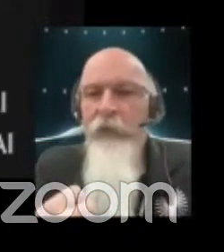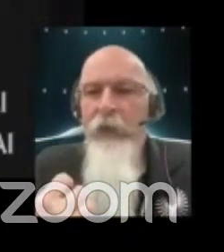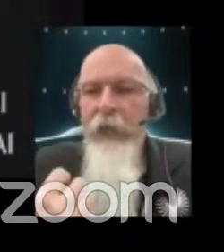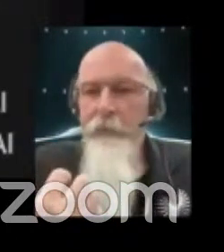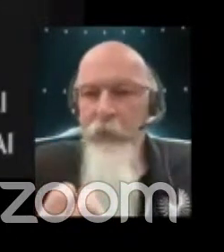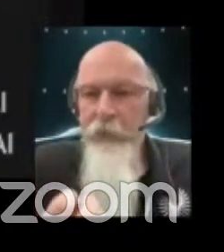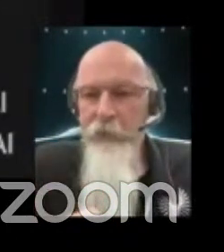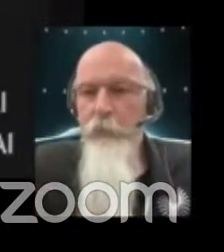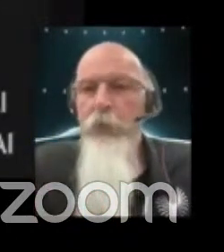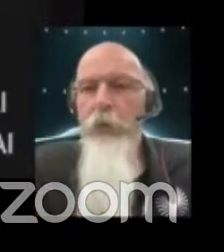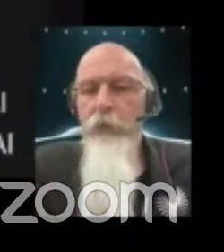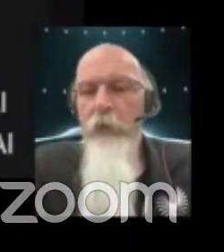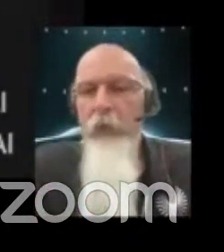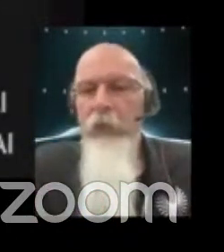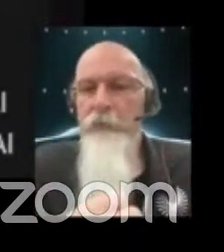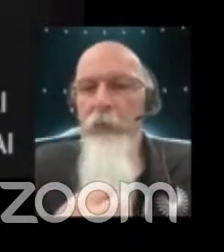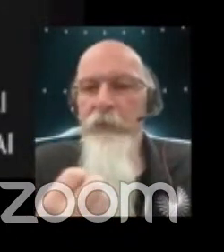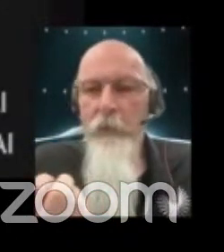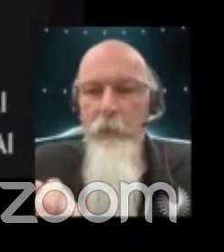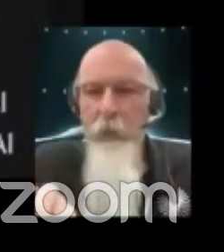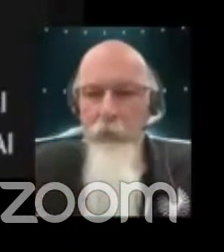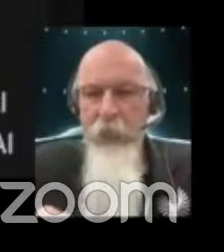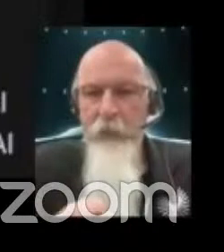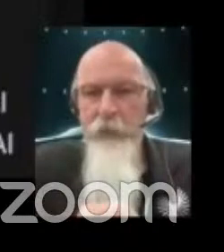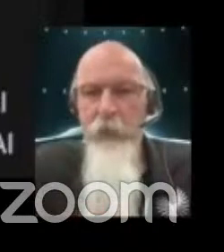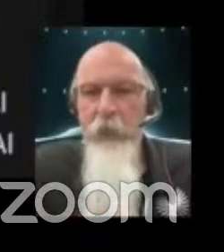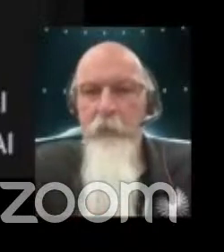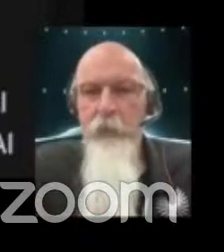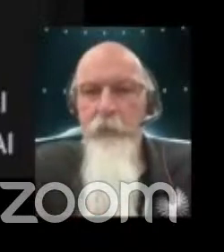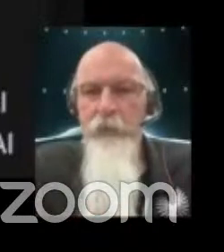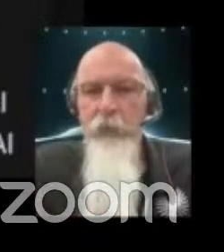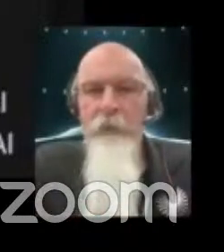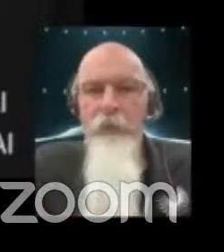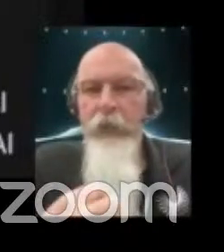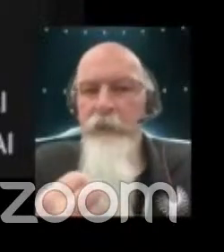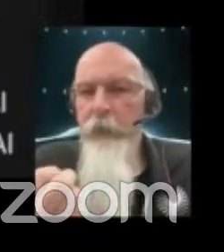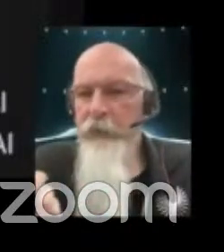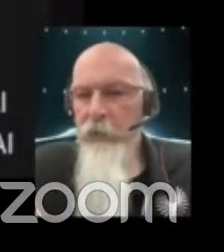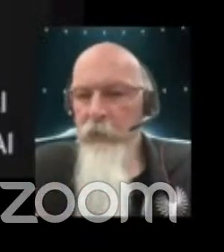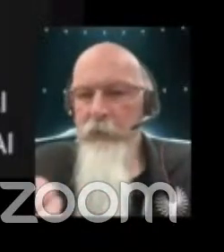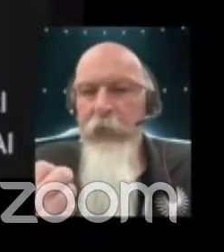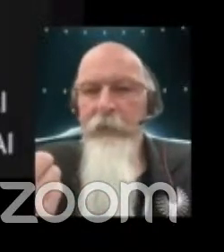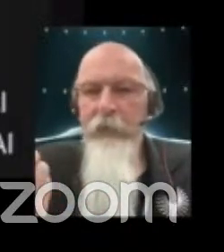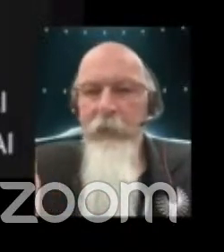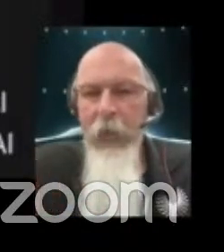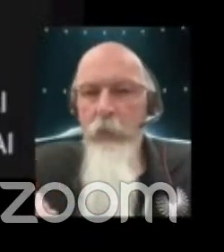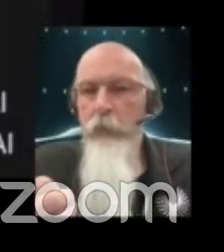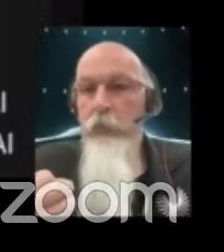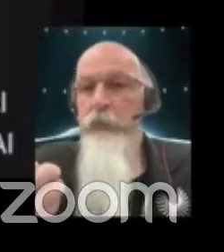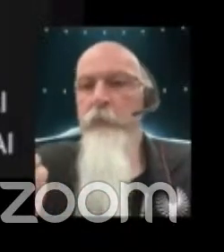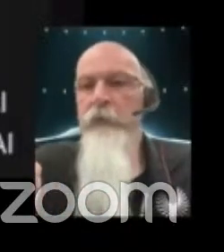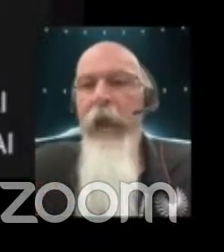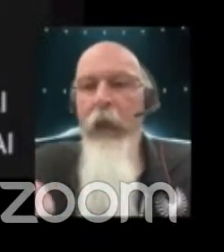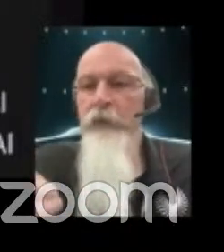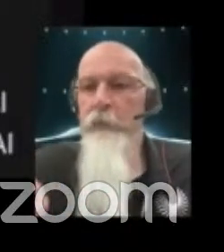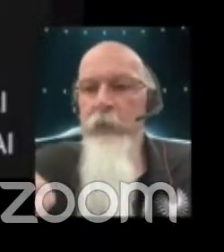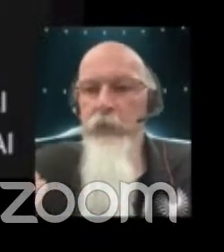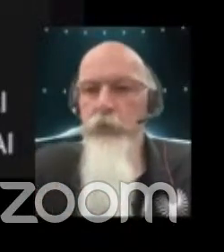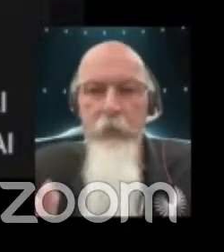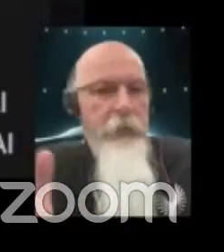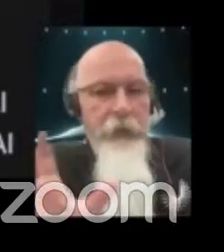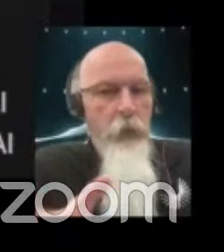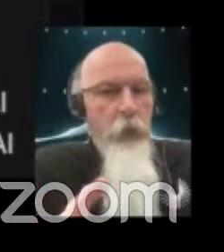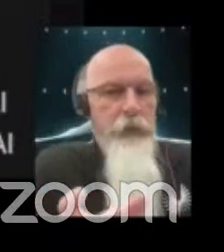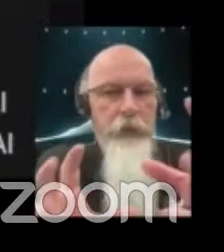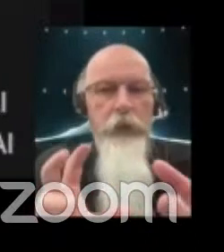in it's based on programming it's based on people's Hands-On keyboards it's based on the data the algorithm how